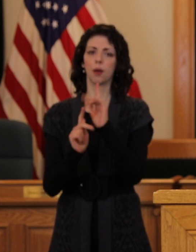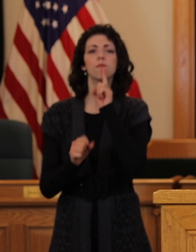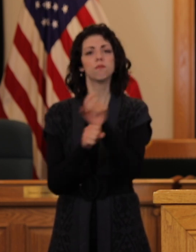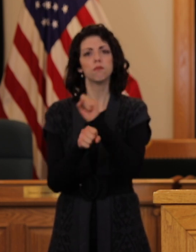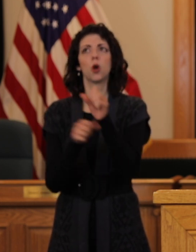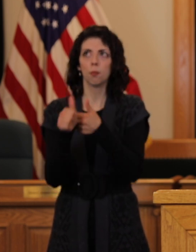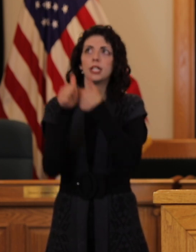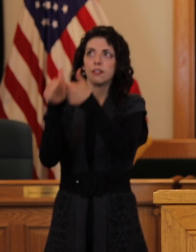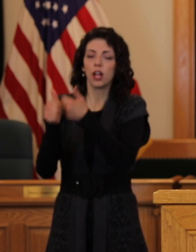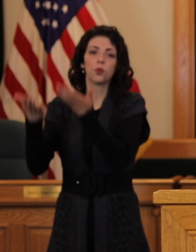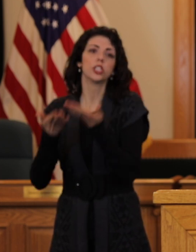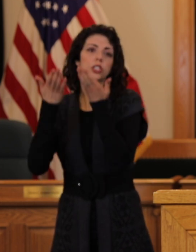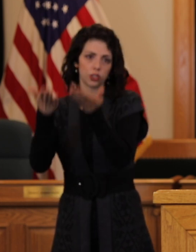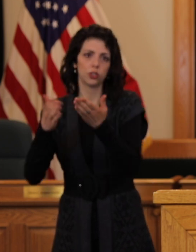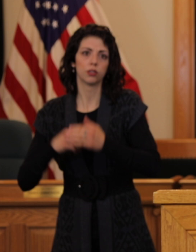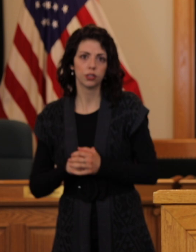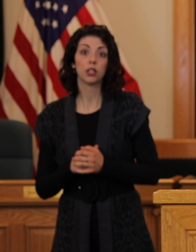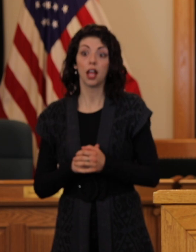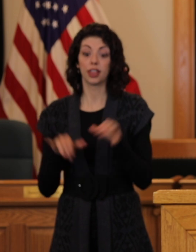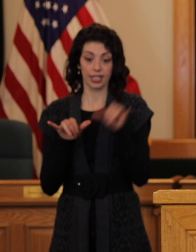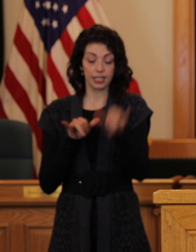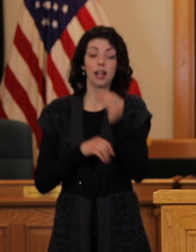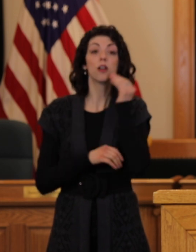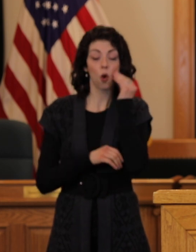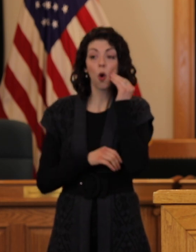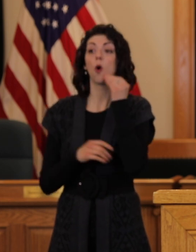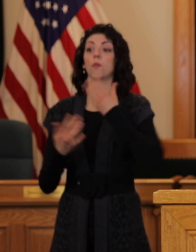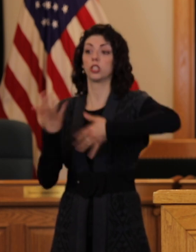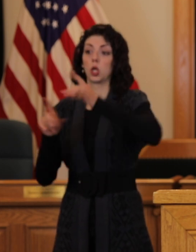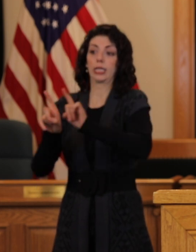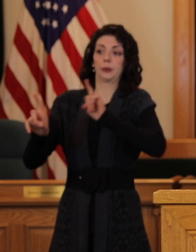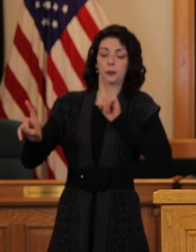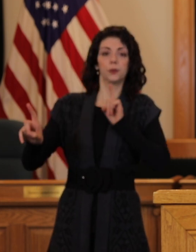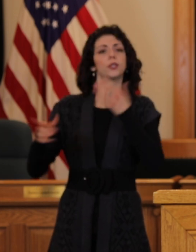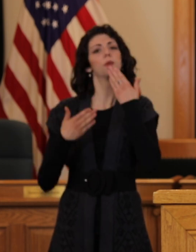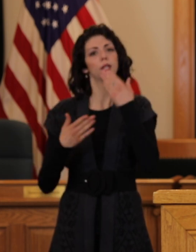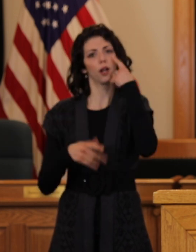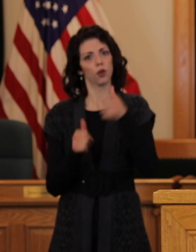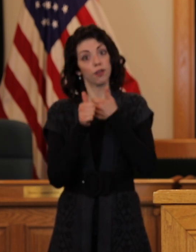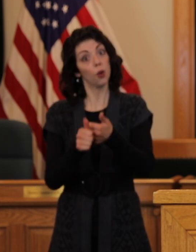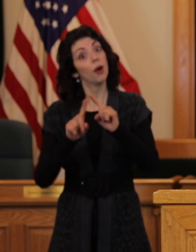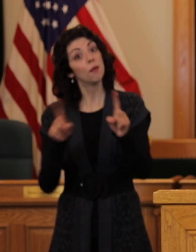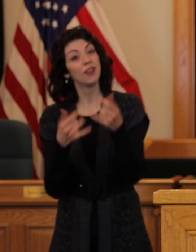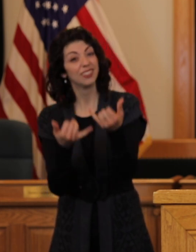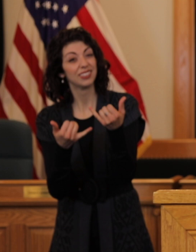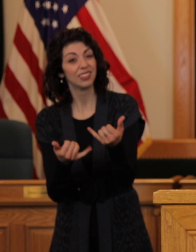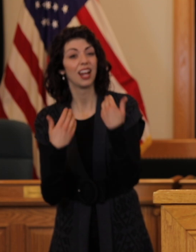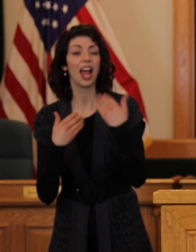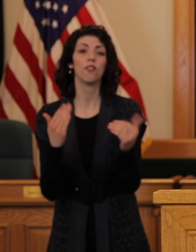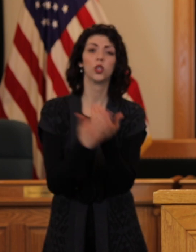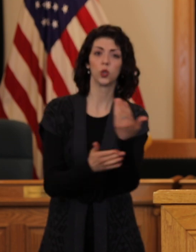them. They are staying home and keeping their distance. So thank you for doing your part. But today what concerns me